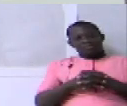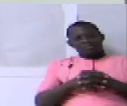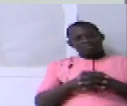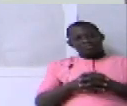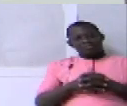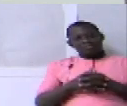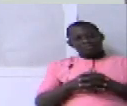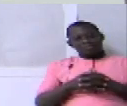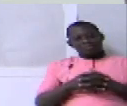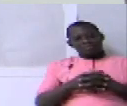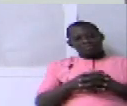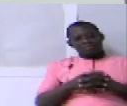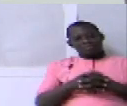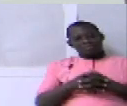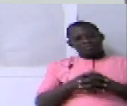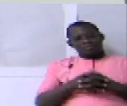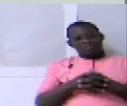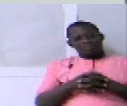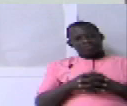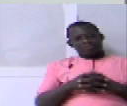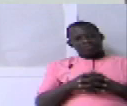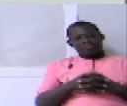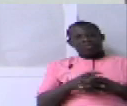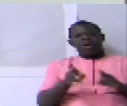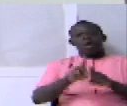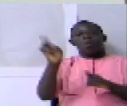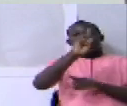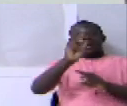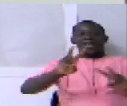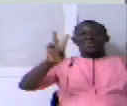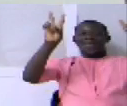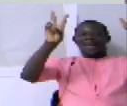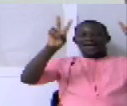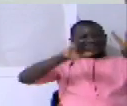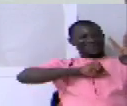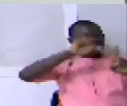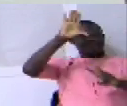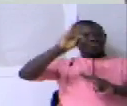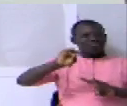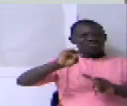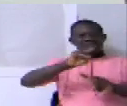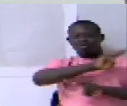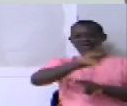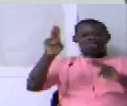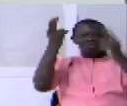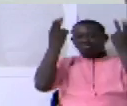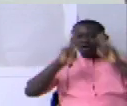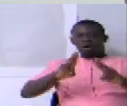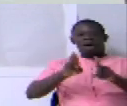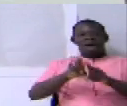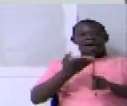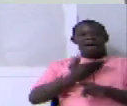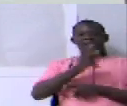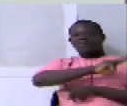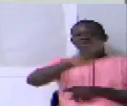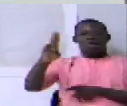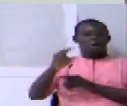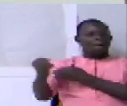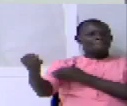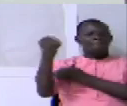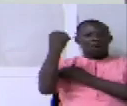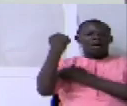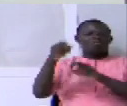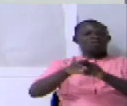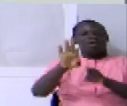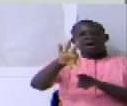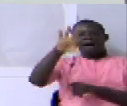ite bayo puru itelisio sembentu ya. What Yaya Jammeh did was unlawful. Yaya Jammeh no authority to